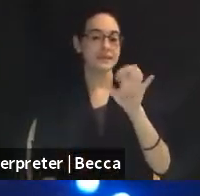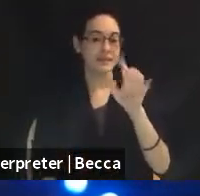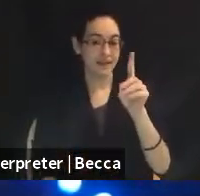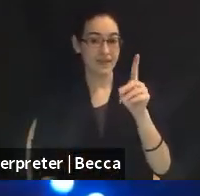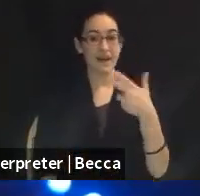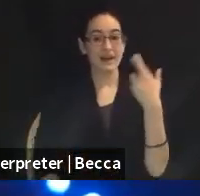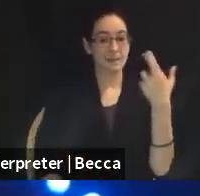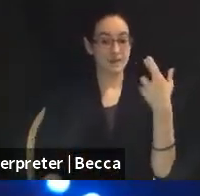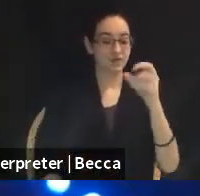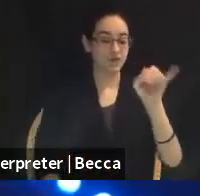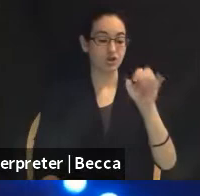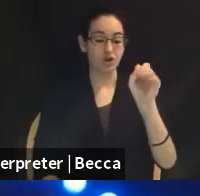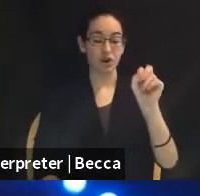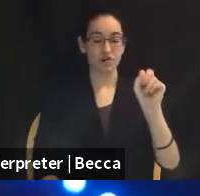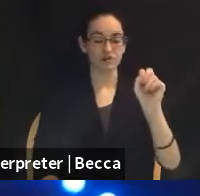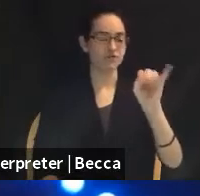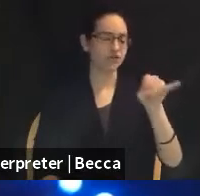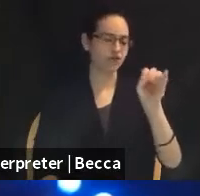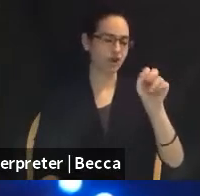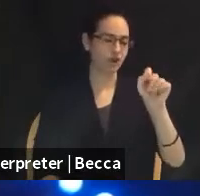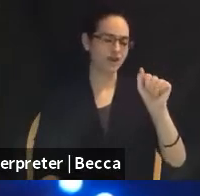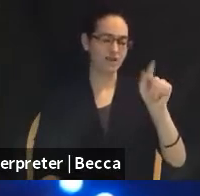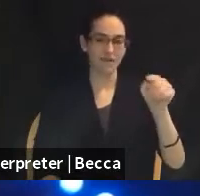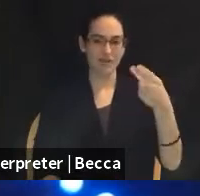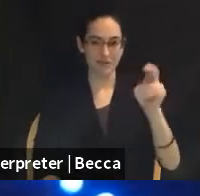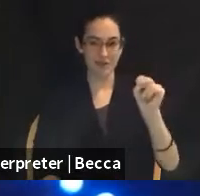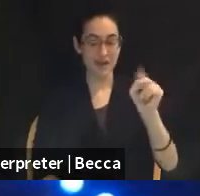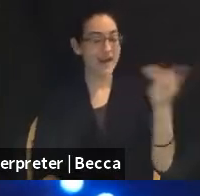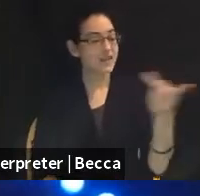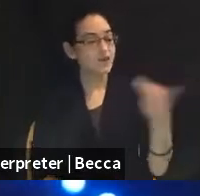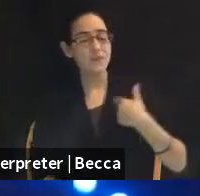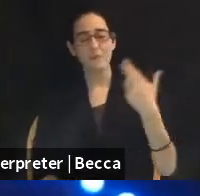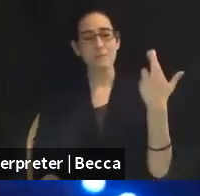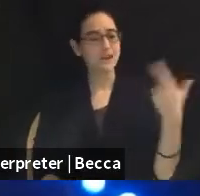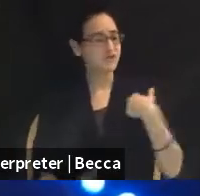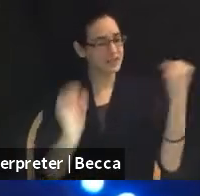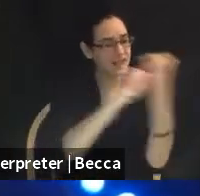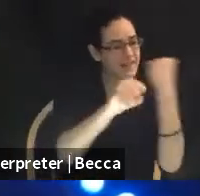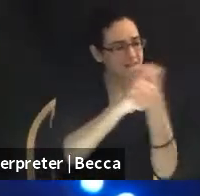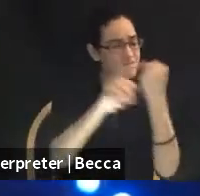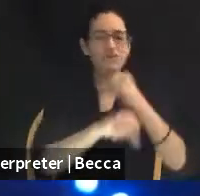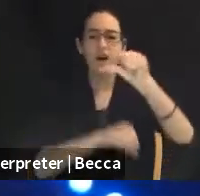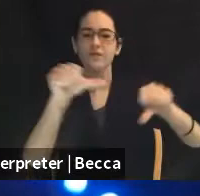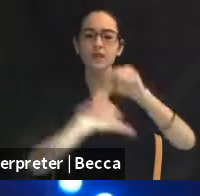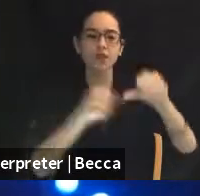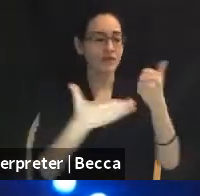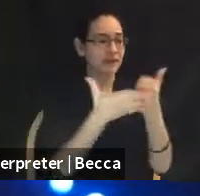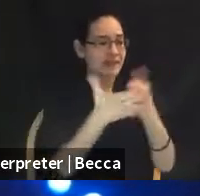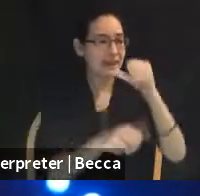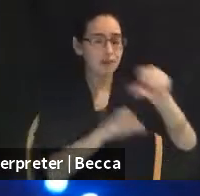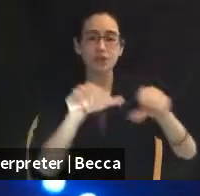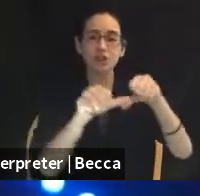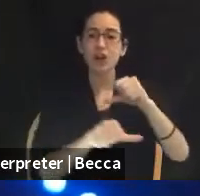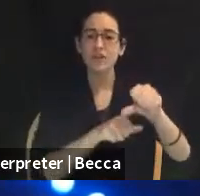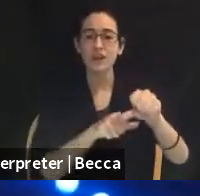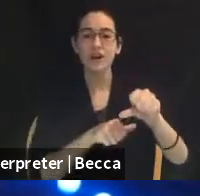His dad was the king, and they were best friends, and they fought for one another, and they helped each other. You know, Jonathan's dad wanted to